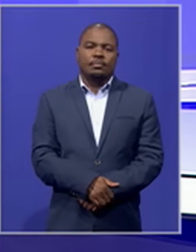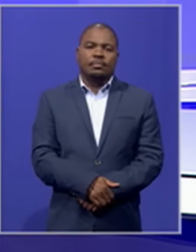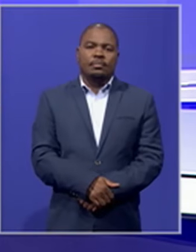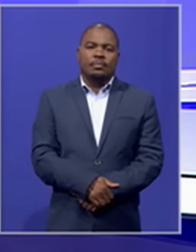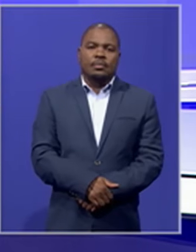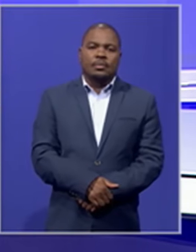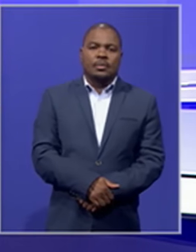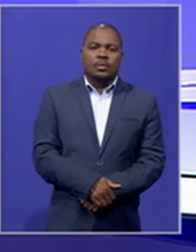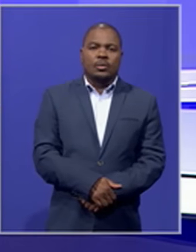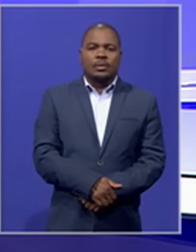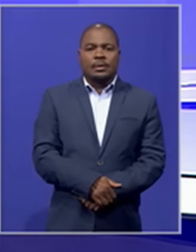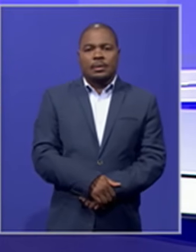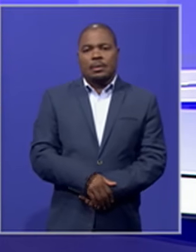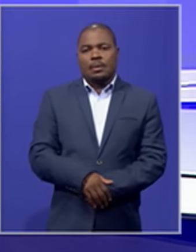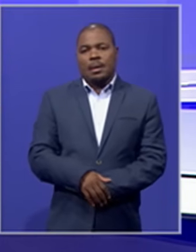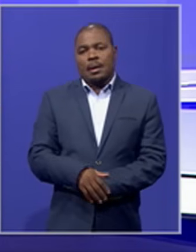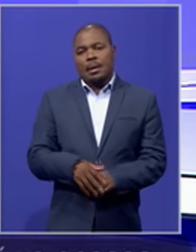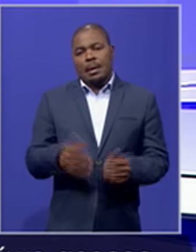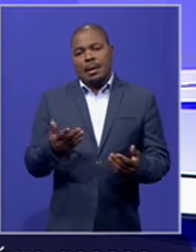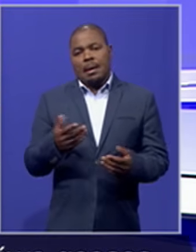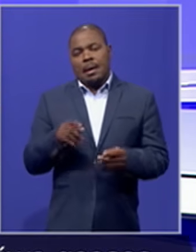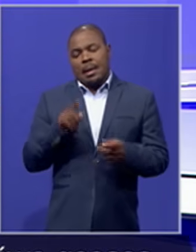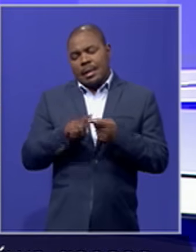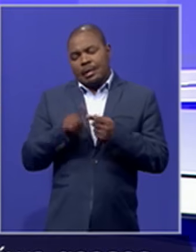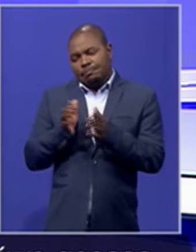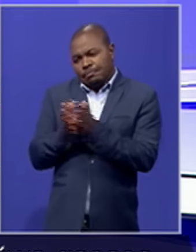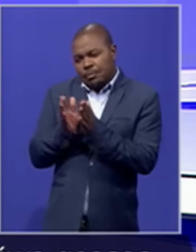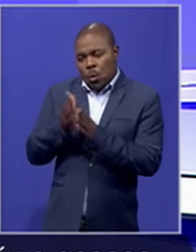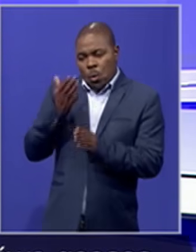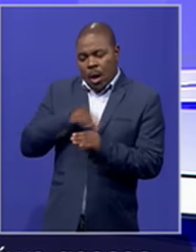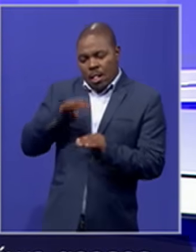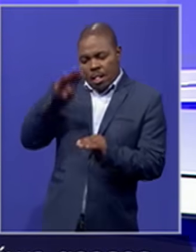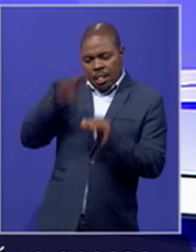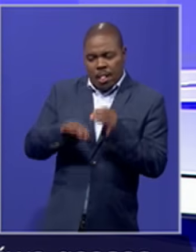Maitekelo a go fokotša sekwebo kgatlhanong le mona